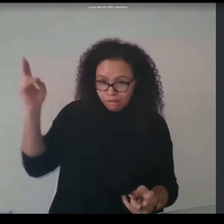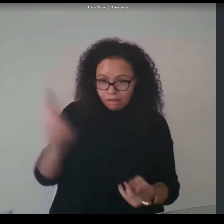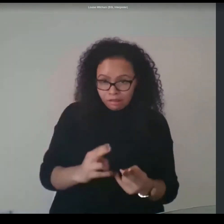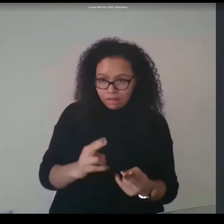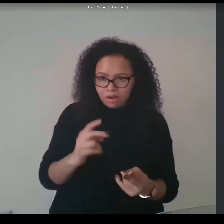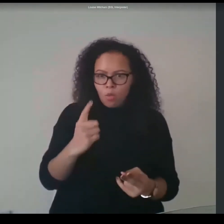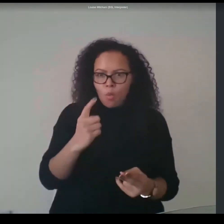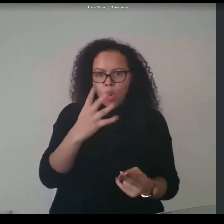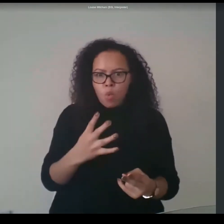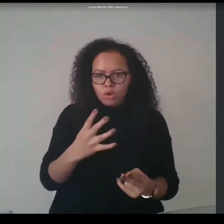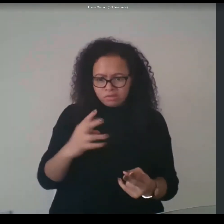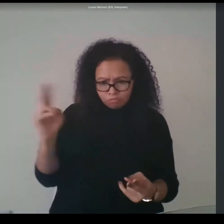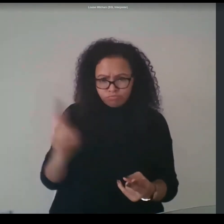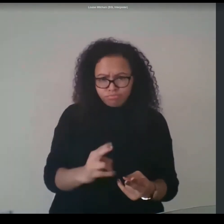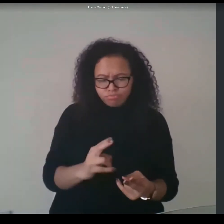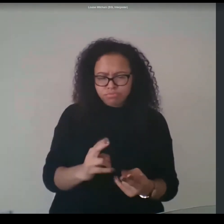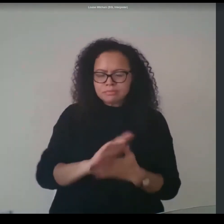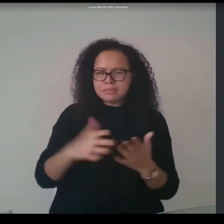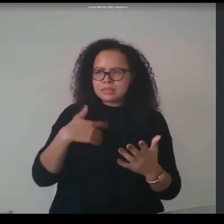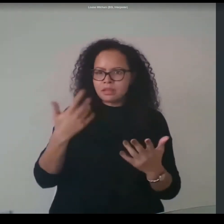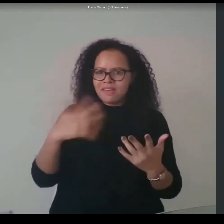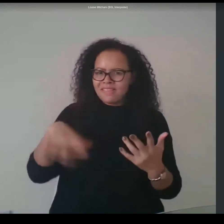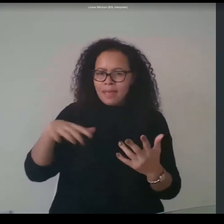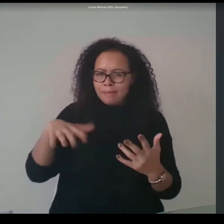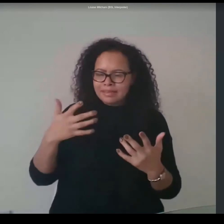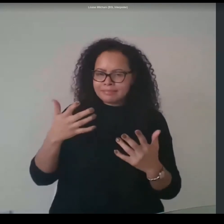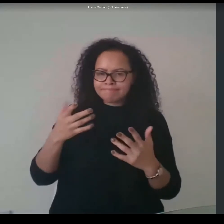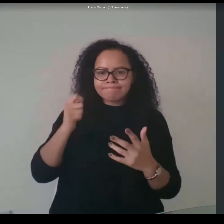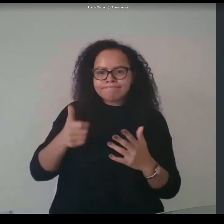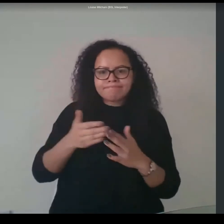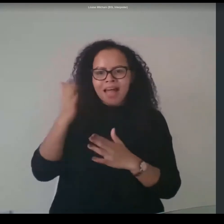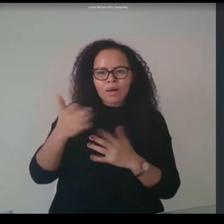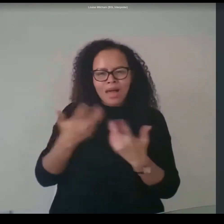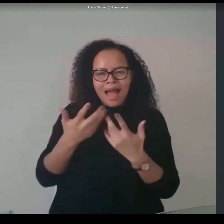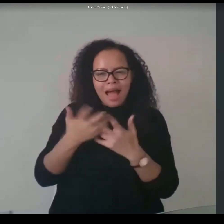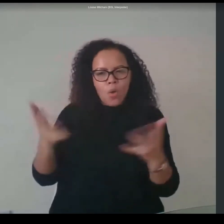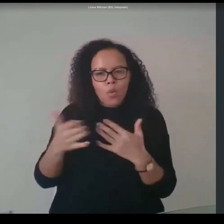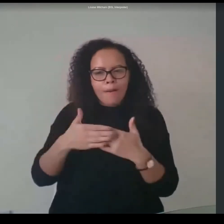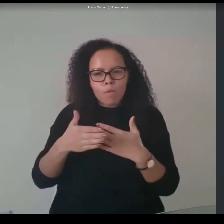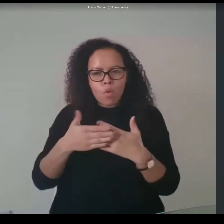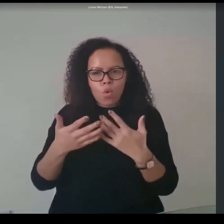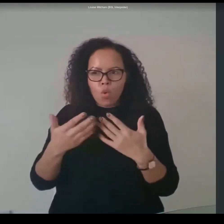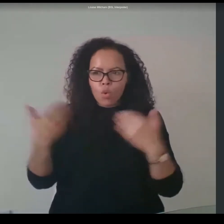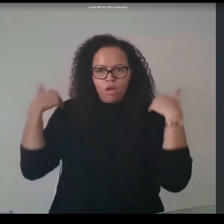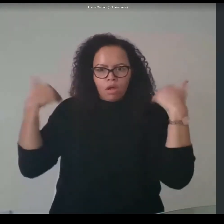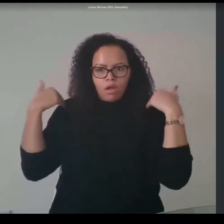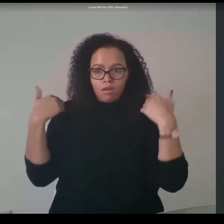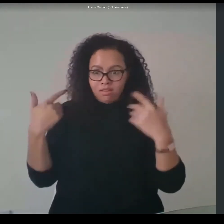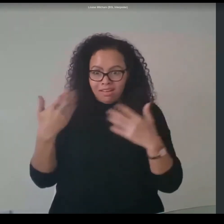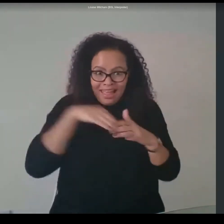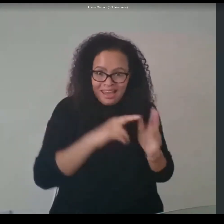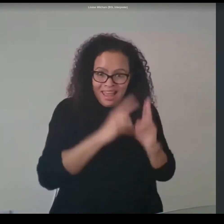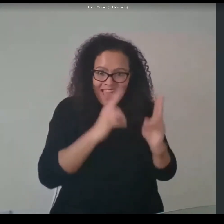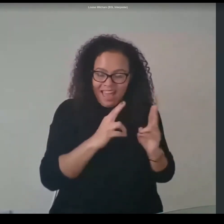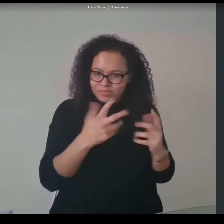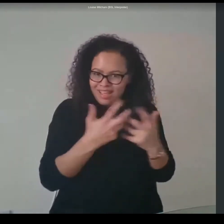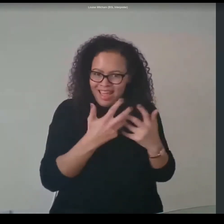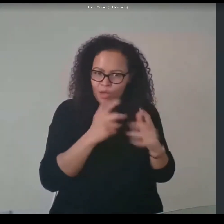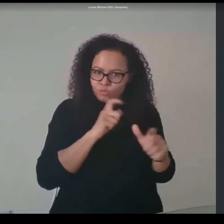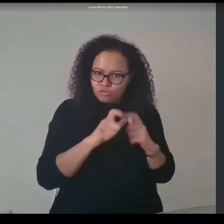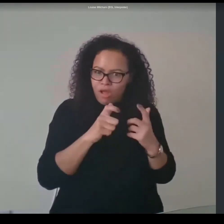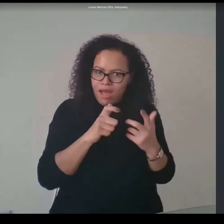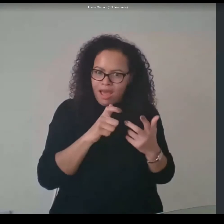way, okay, if families are not going outdoors, how do we help them to still stay active physically indoors and then eventually transition them to feel confident